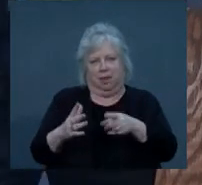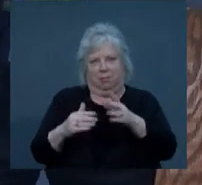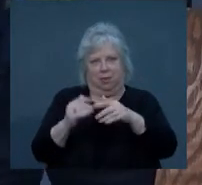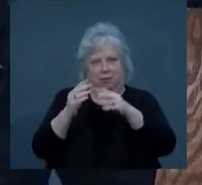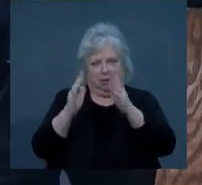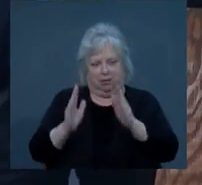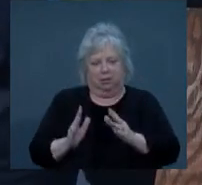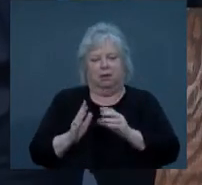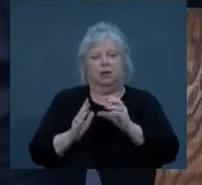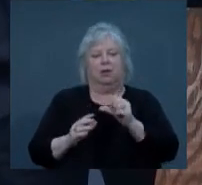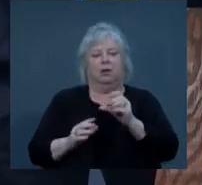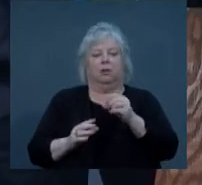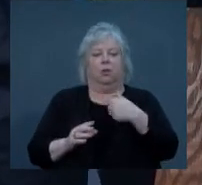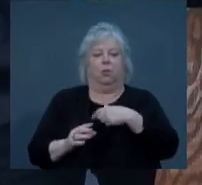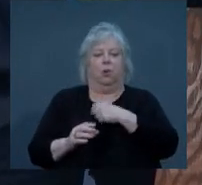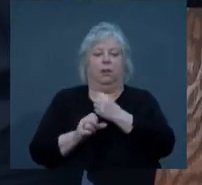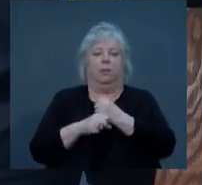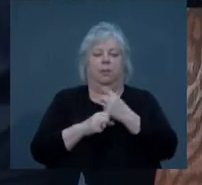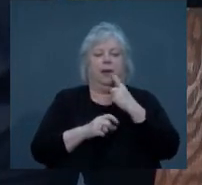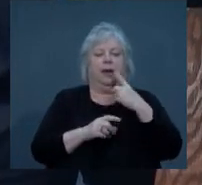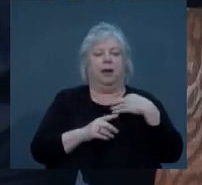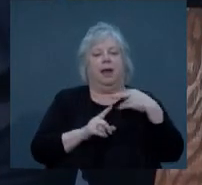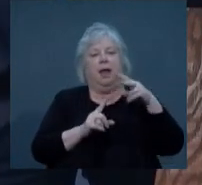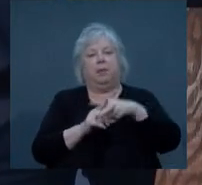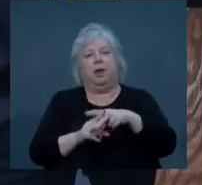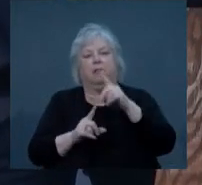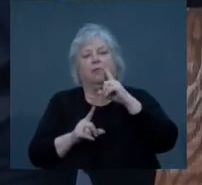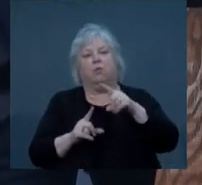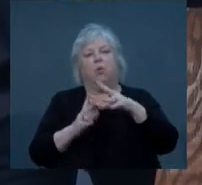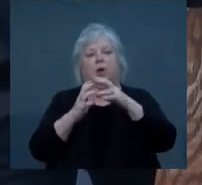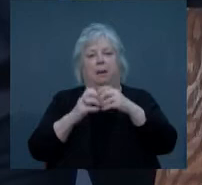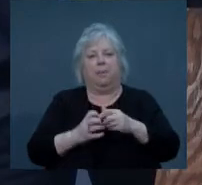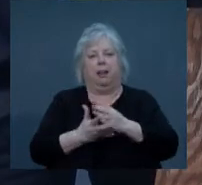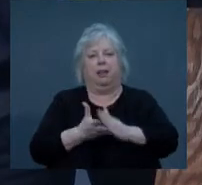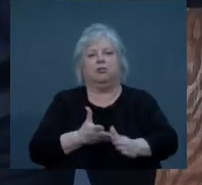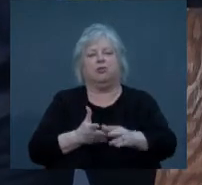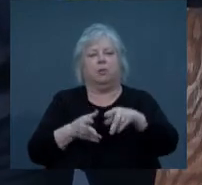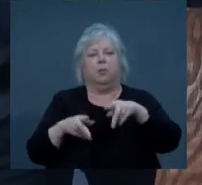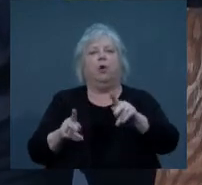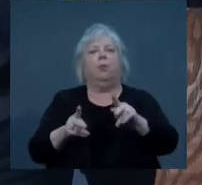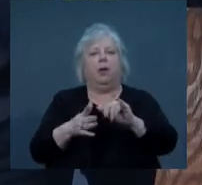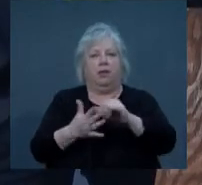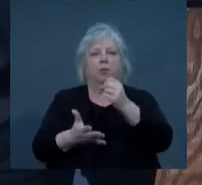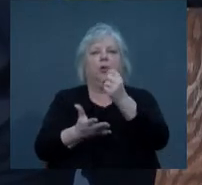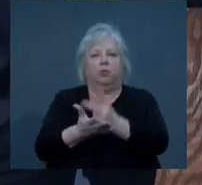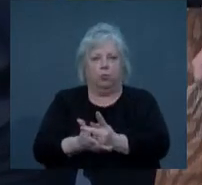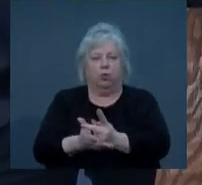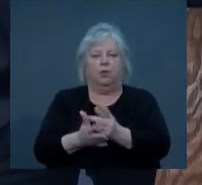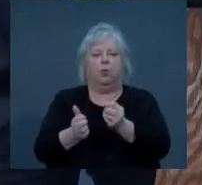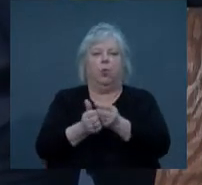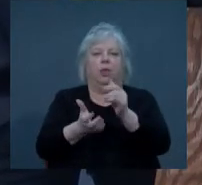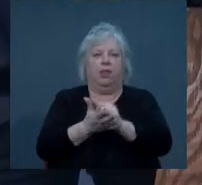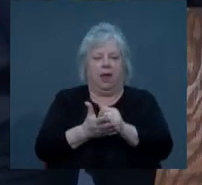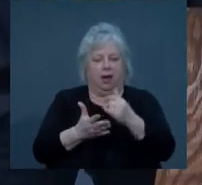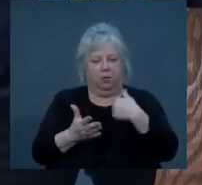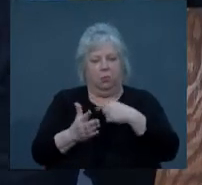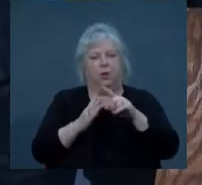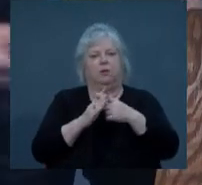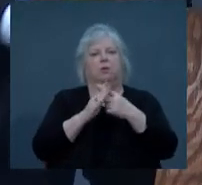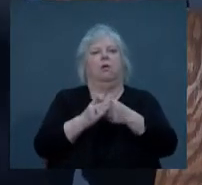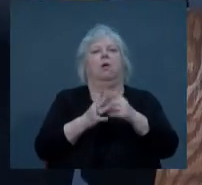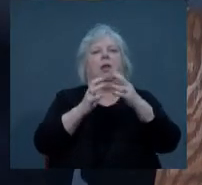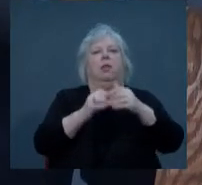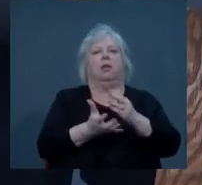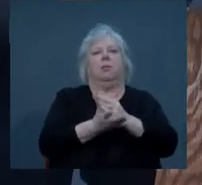And we made application for demolition permit that was approved, and with that approval, moved into the